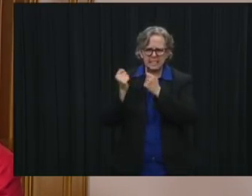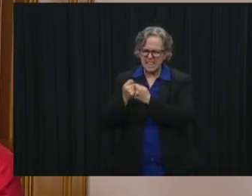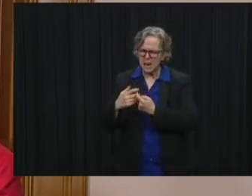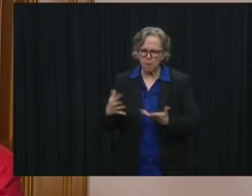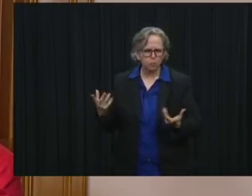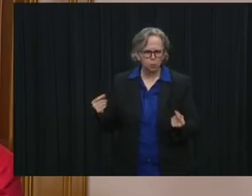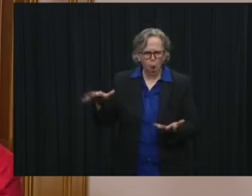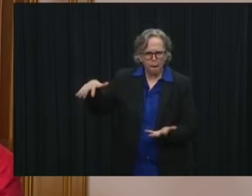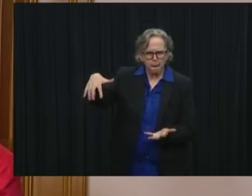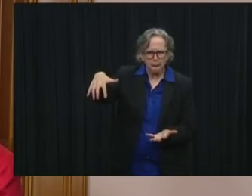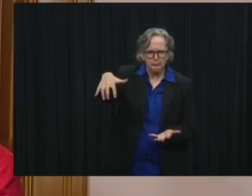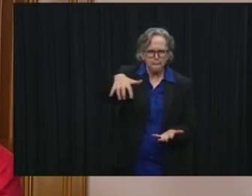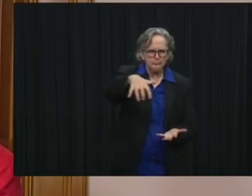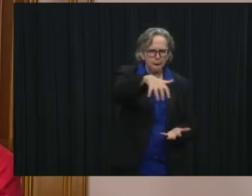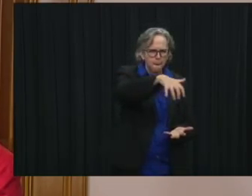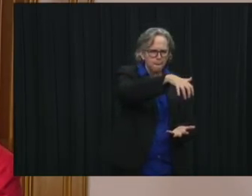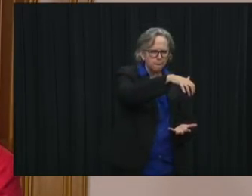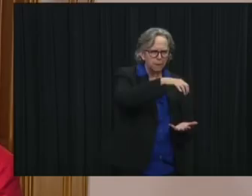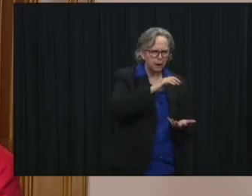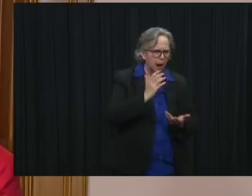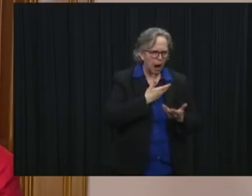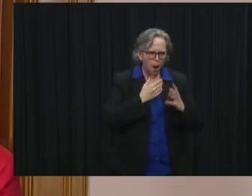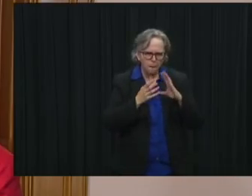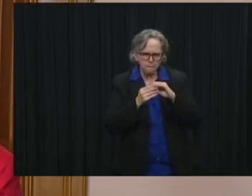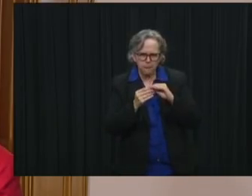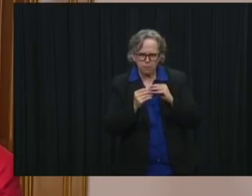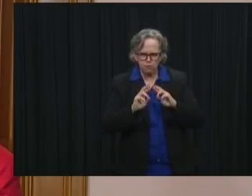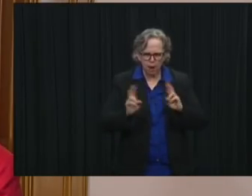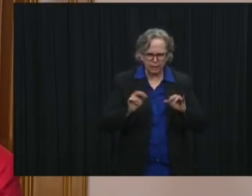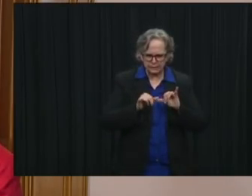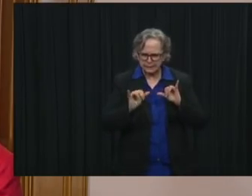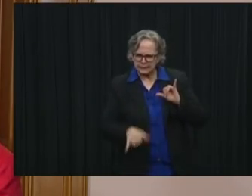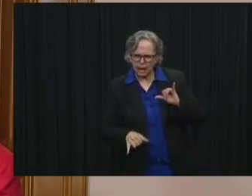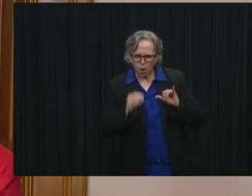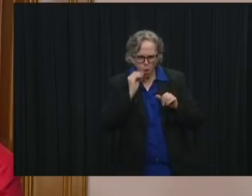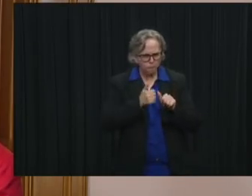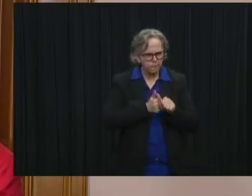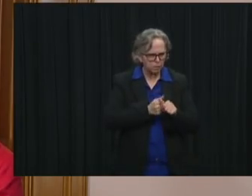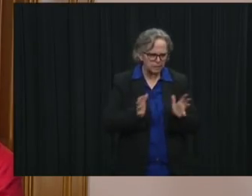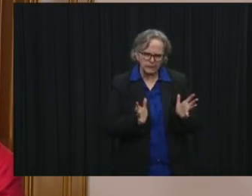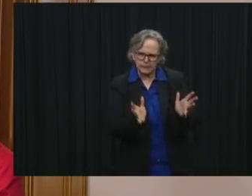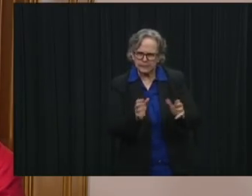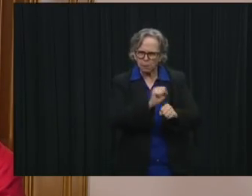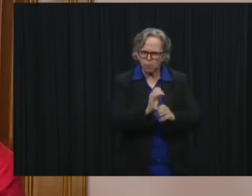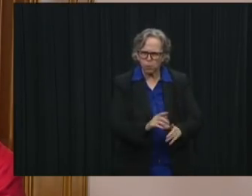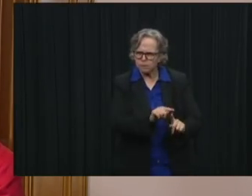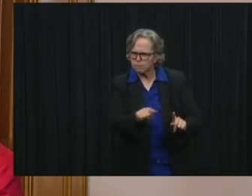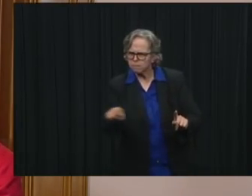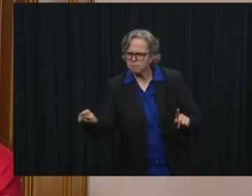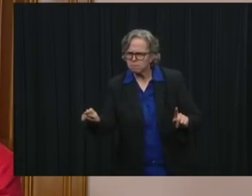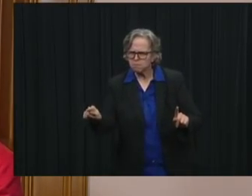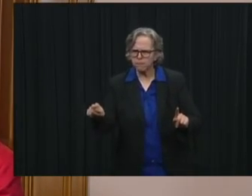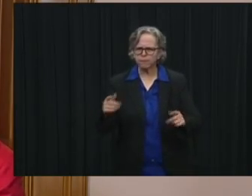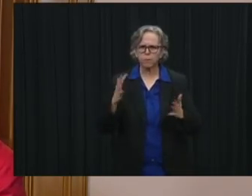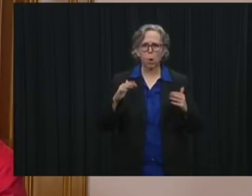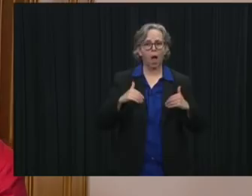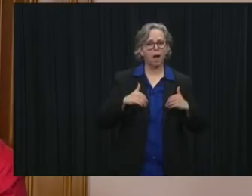our message about staying at home specifically aimed at our younger folks.